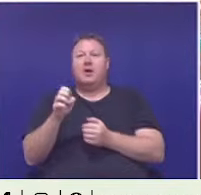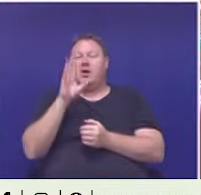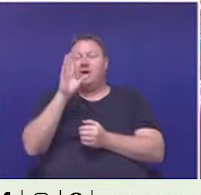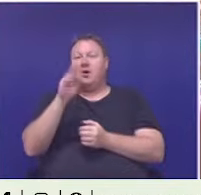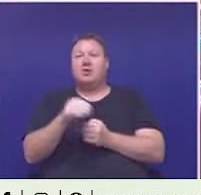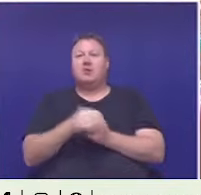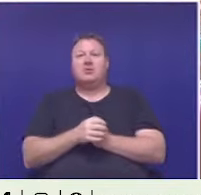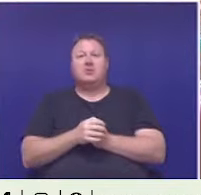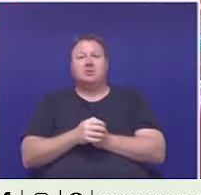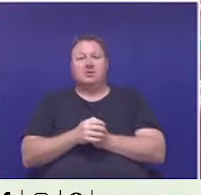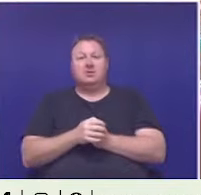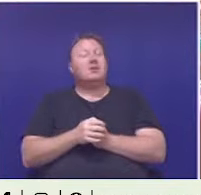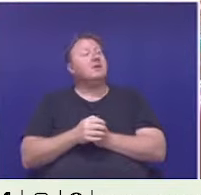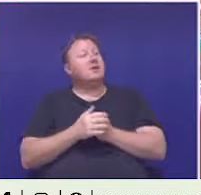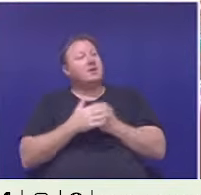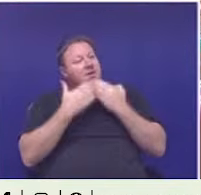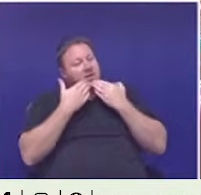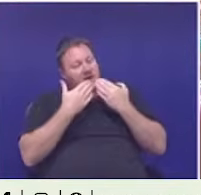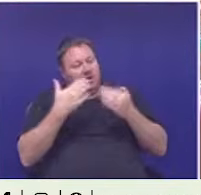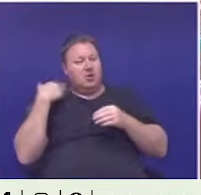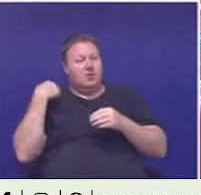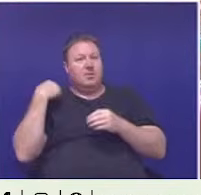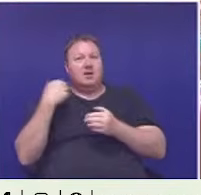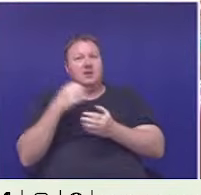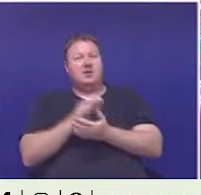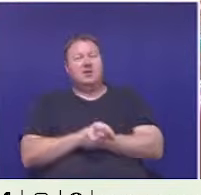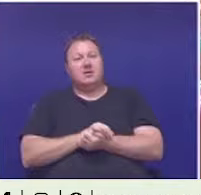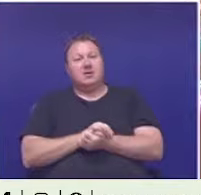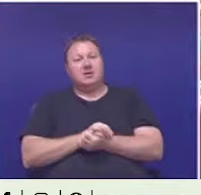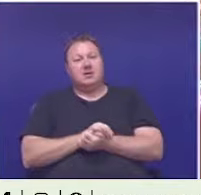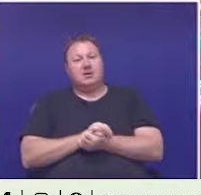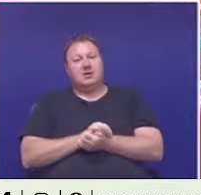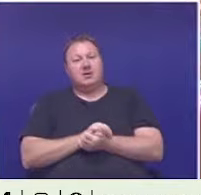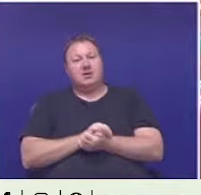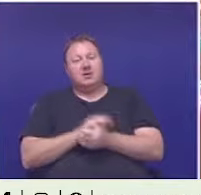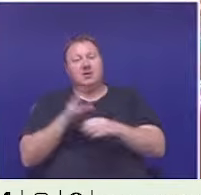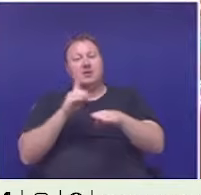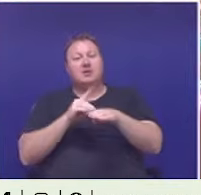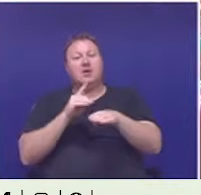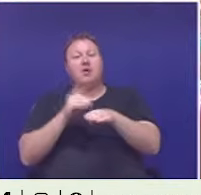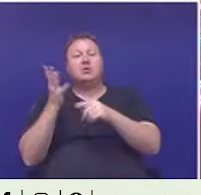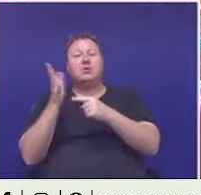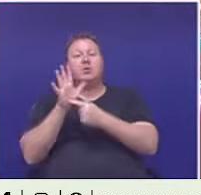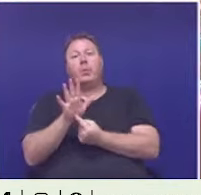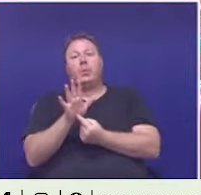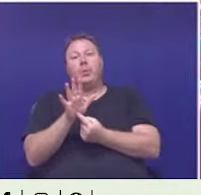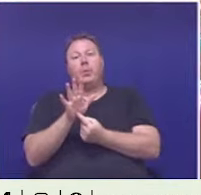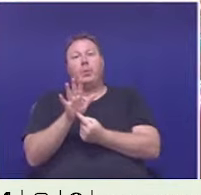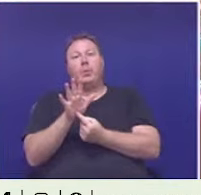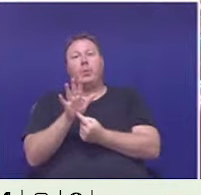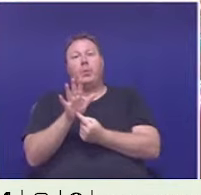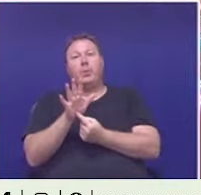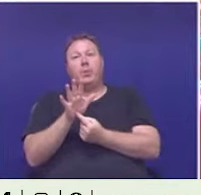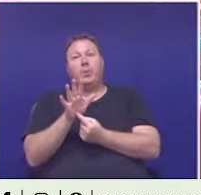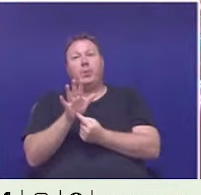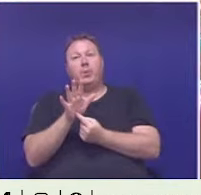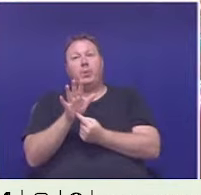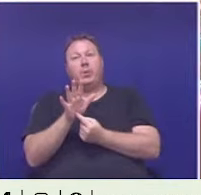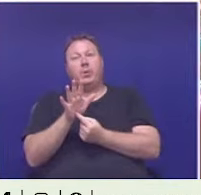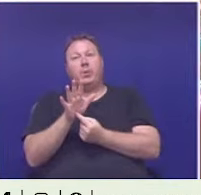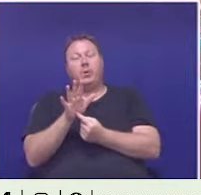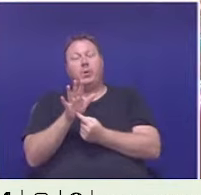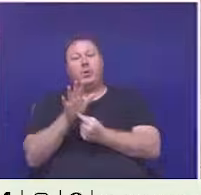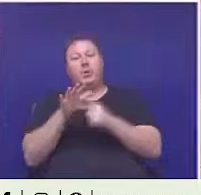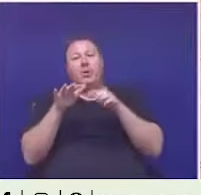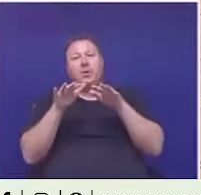Thank you, Minister. Data further shows that people in quintile 1 schools, which